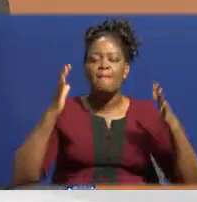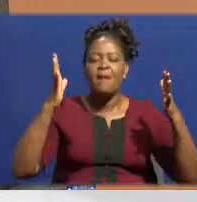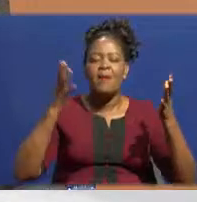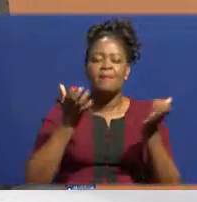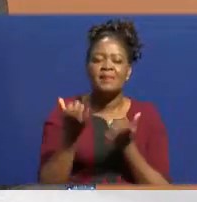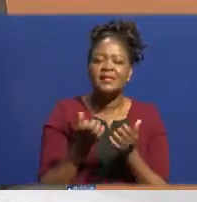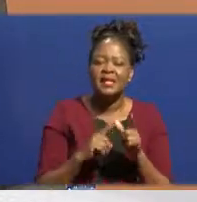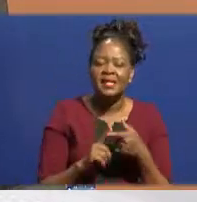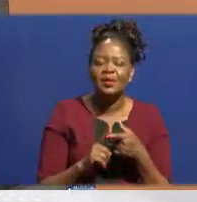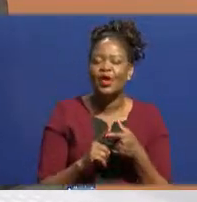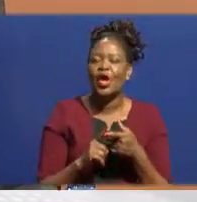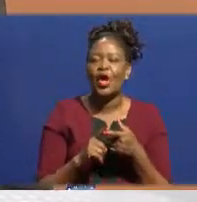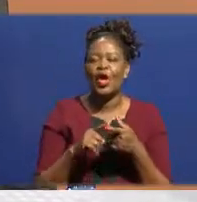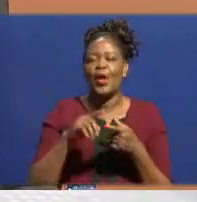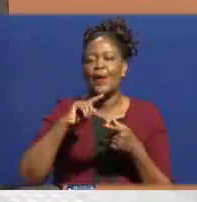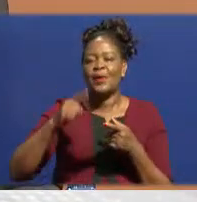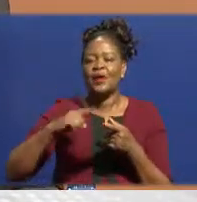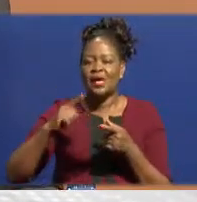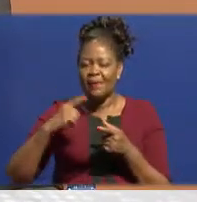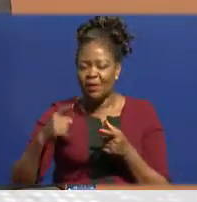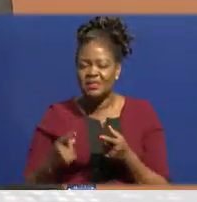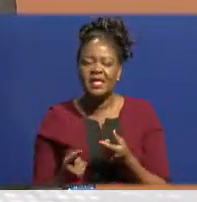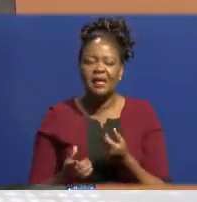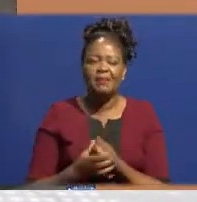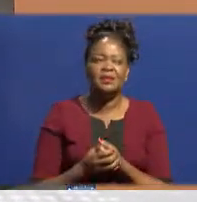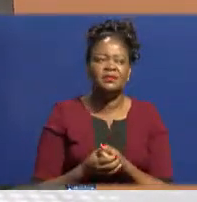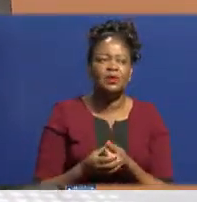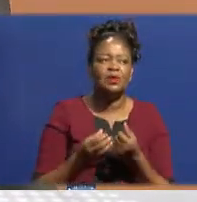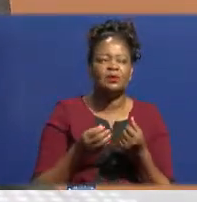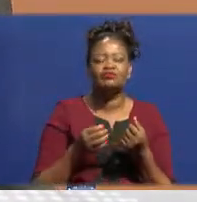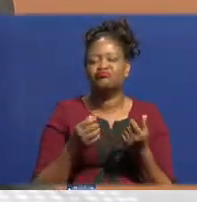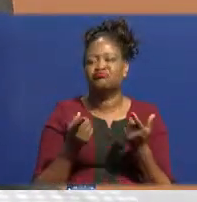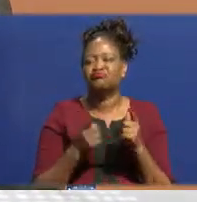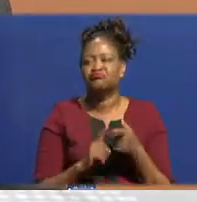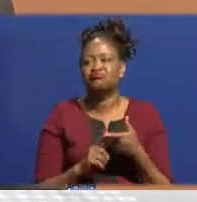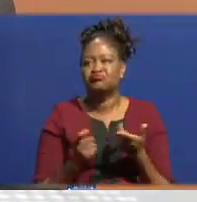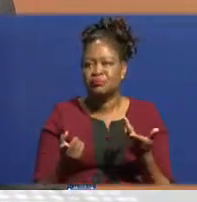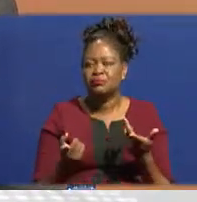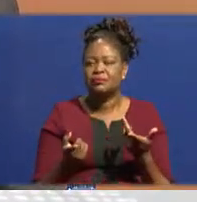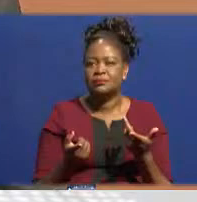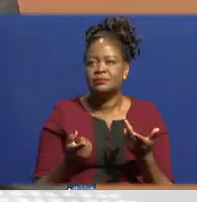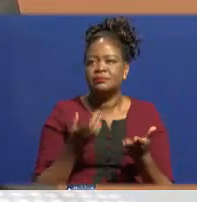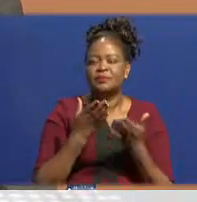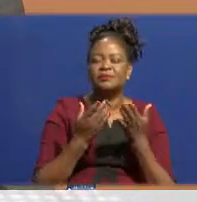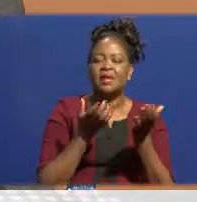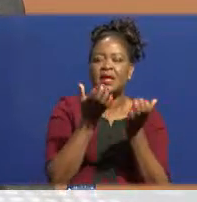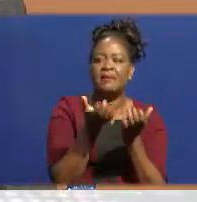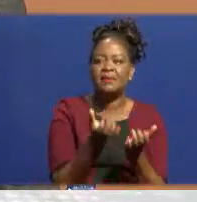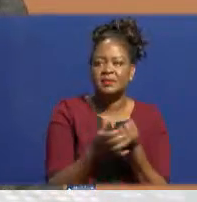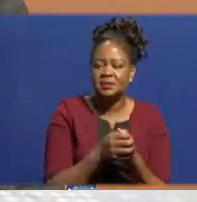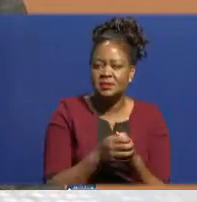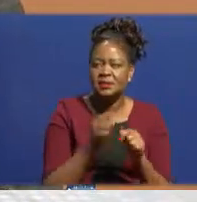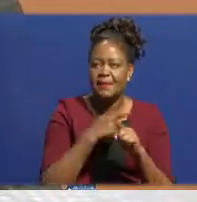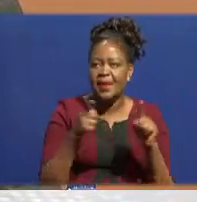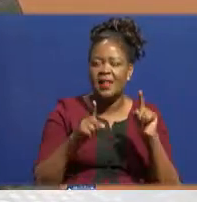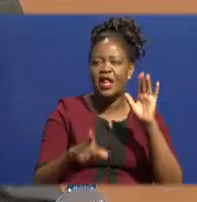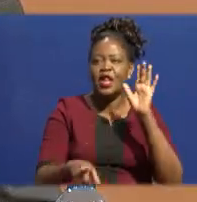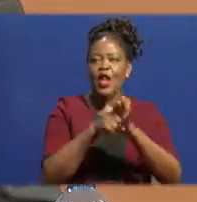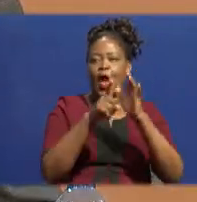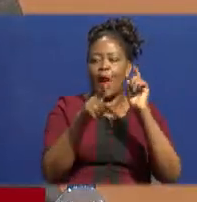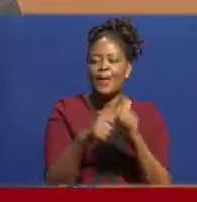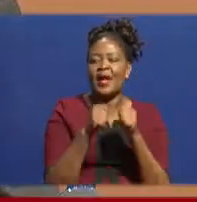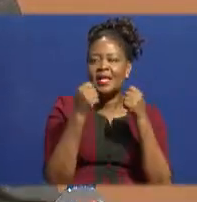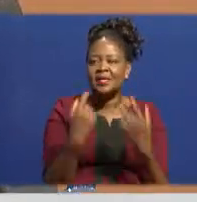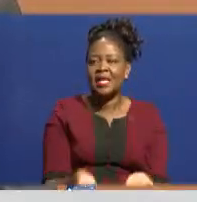They were minting millions and billions. I promise you, they will not go out of business. Mm-hmm. They will be in business, but illegally now.